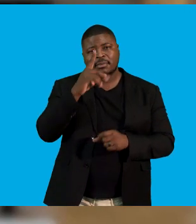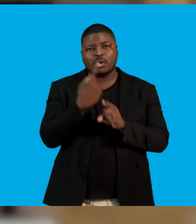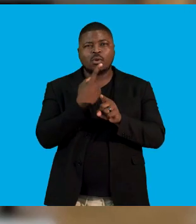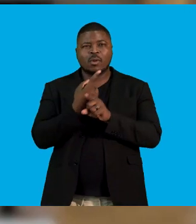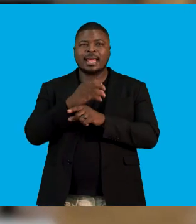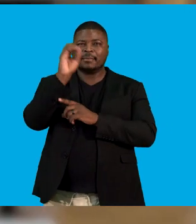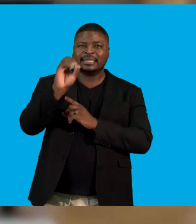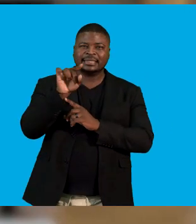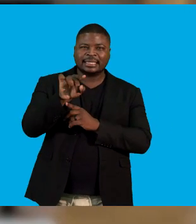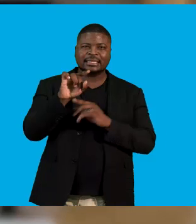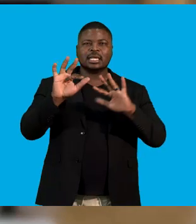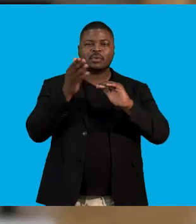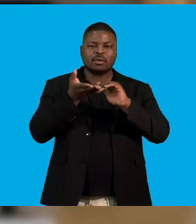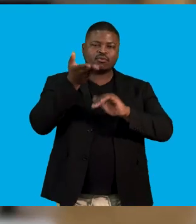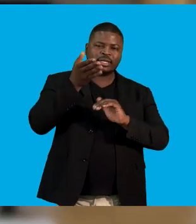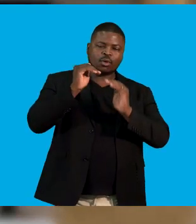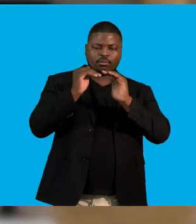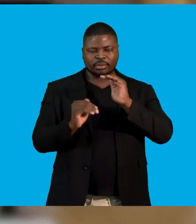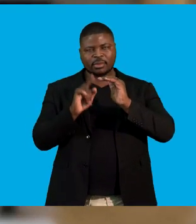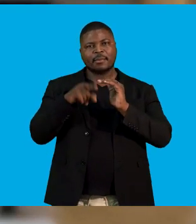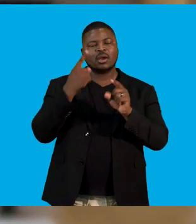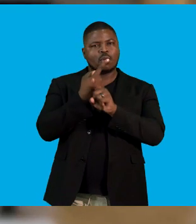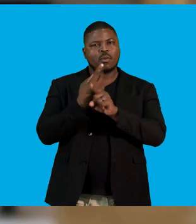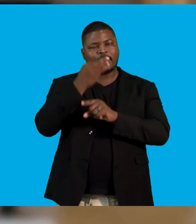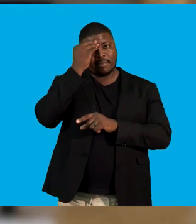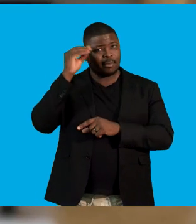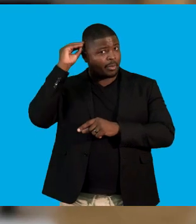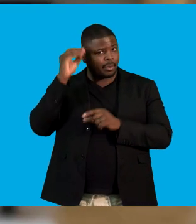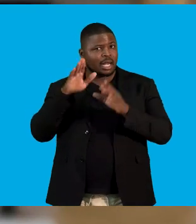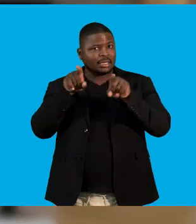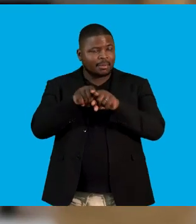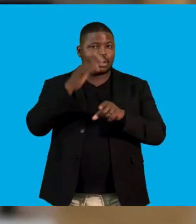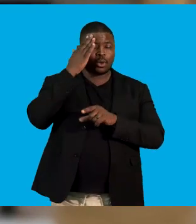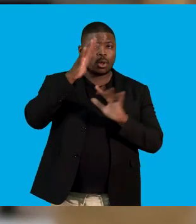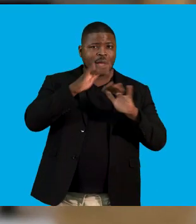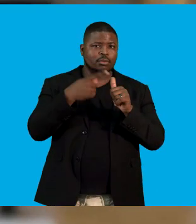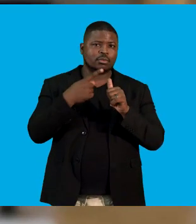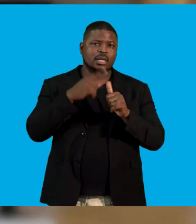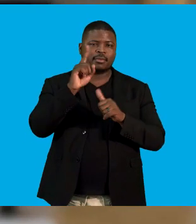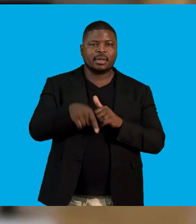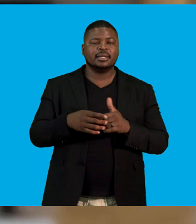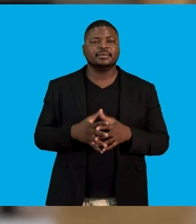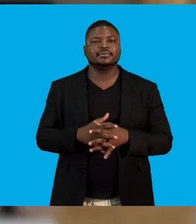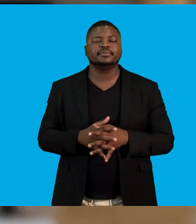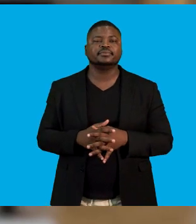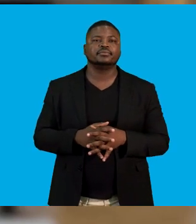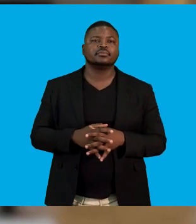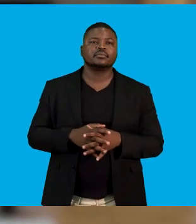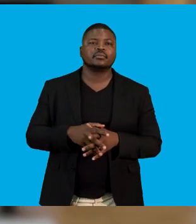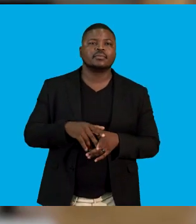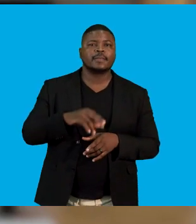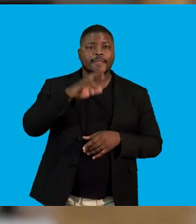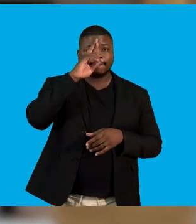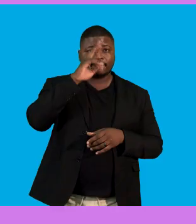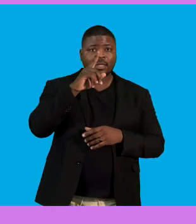the concept of percentage increase and percentage decrease. So remember, the number that we have currently for the trees that